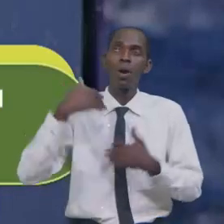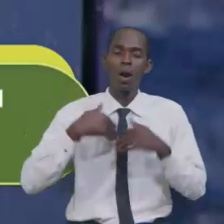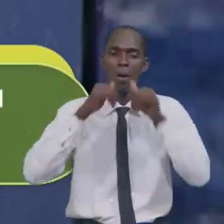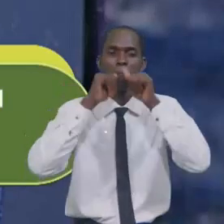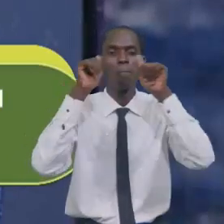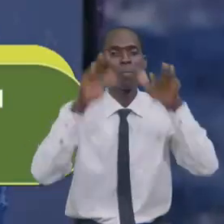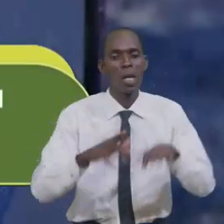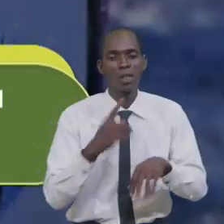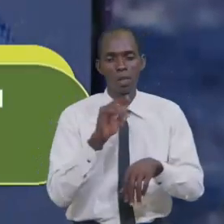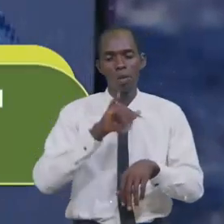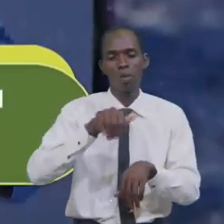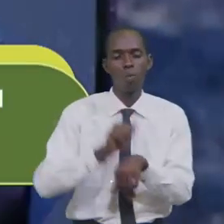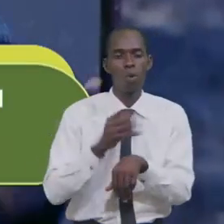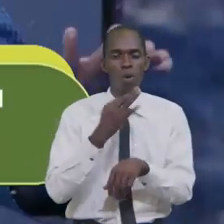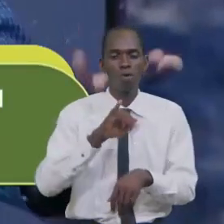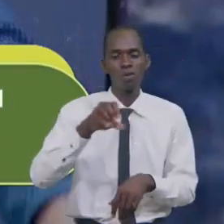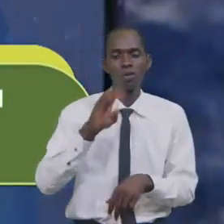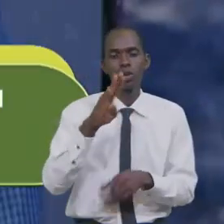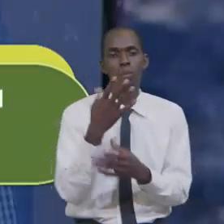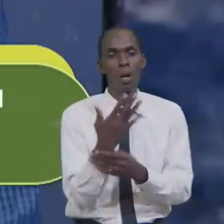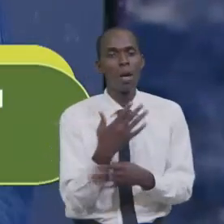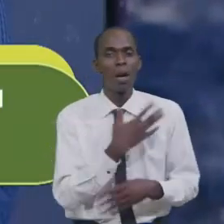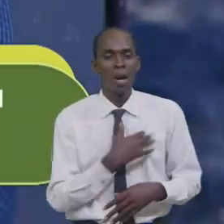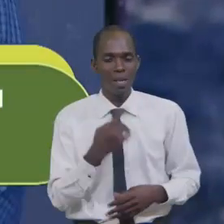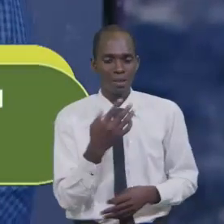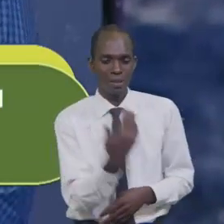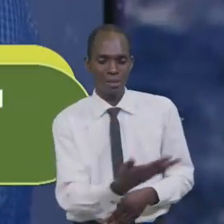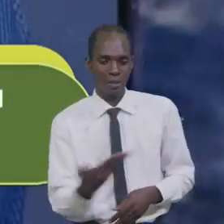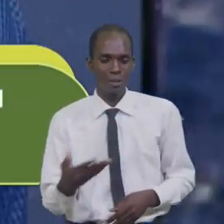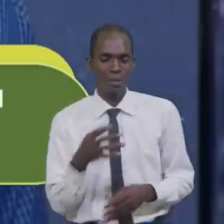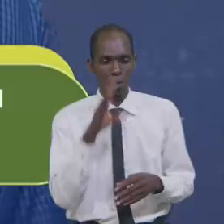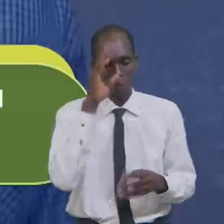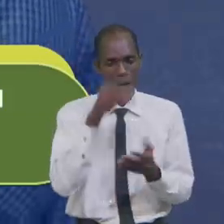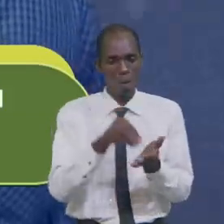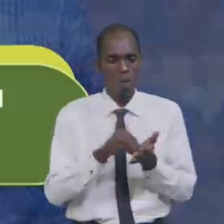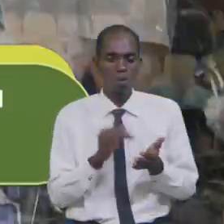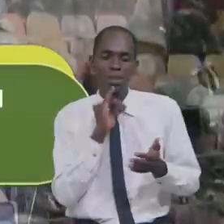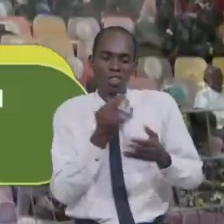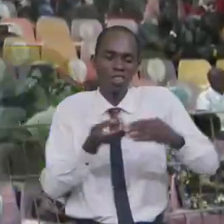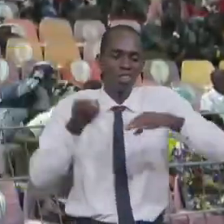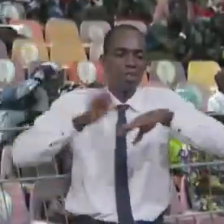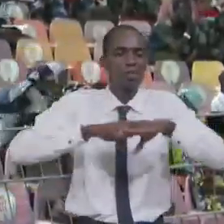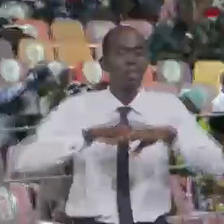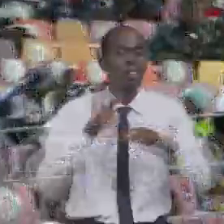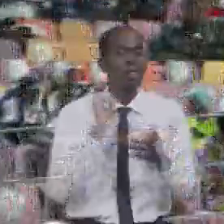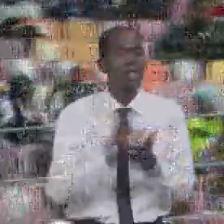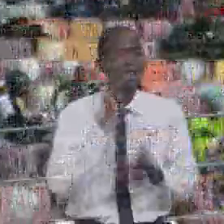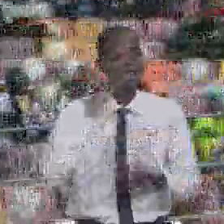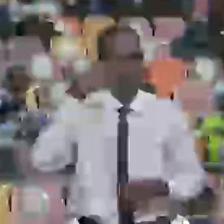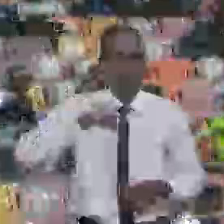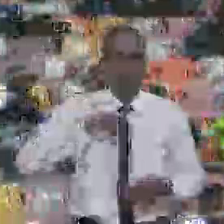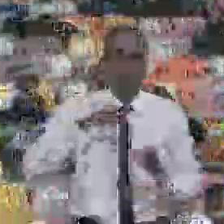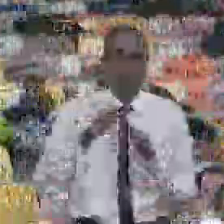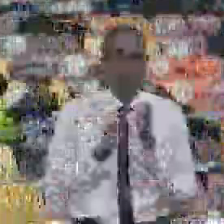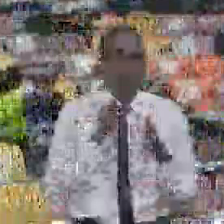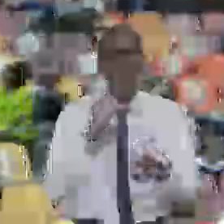work of his hands, and his substance is increased in the land. That's me. I said that's